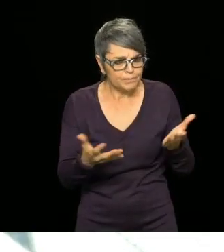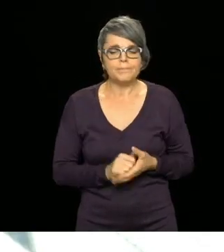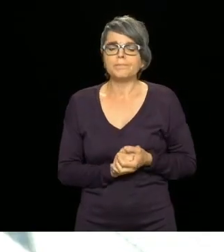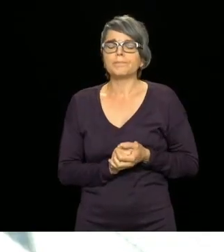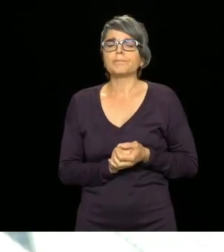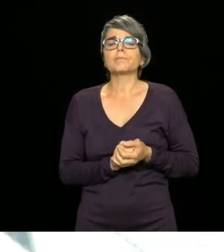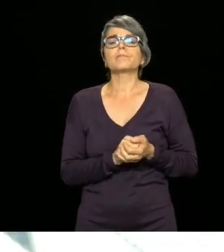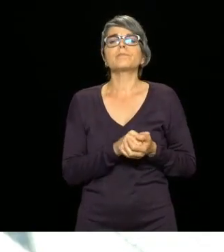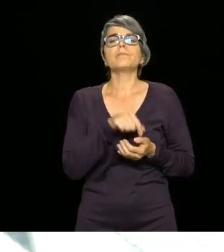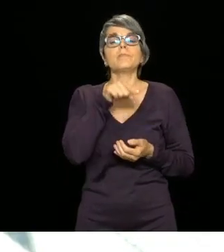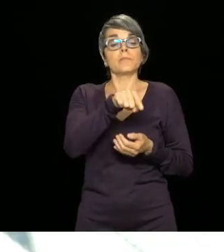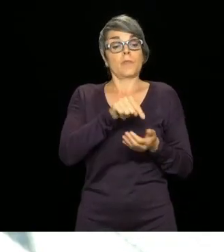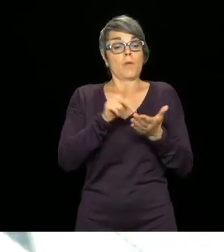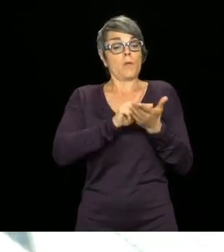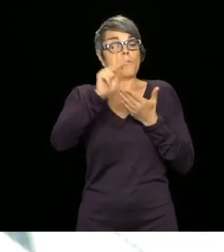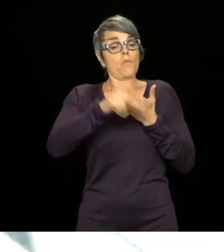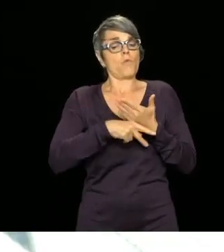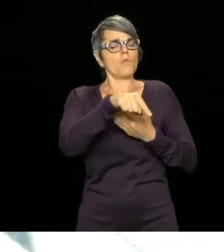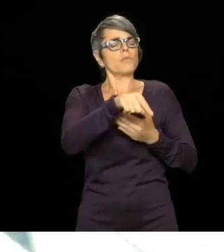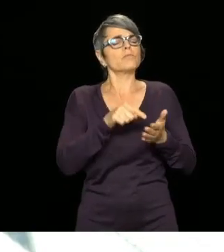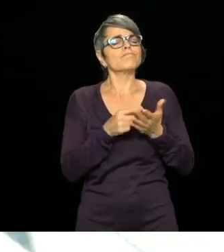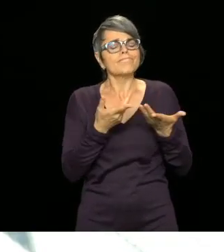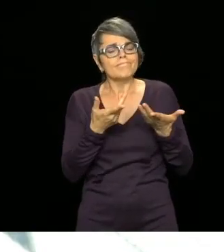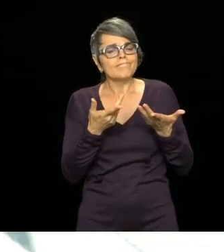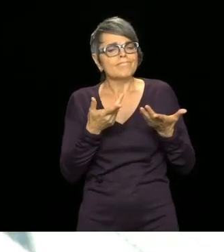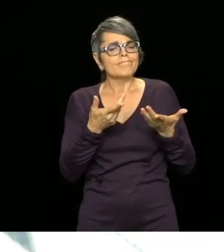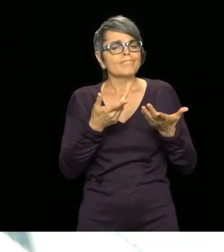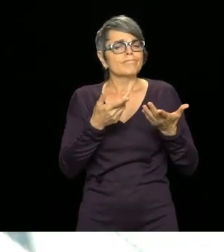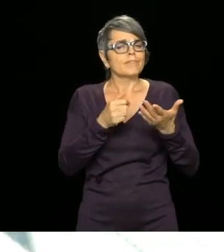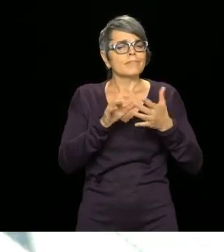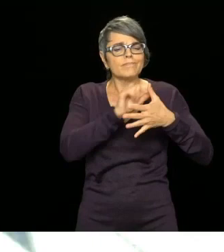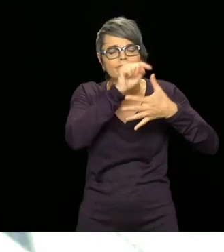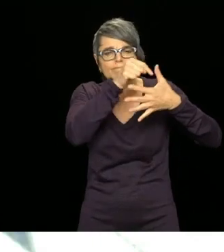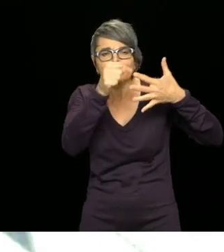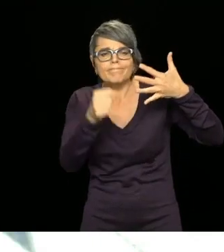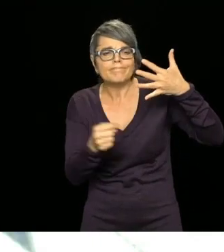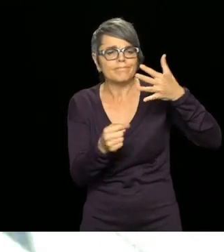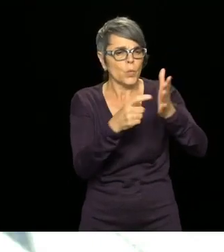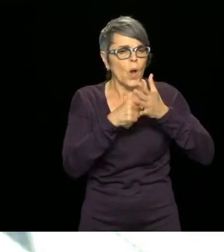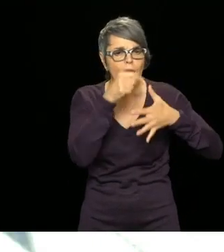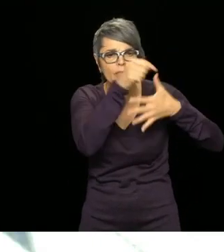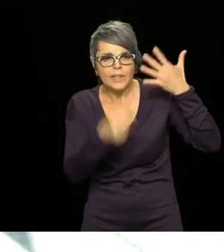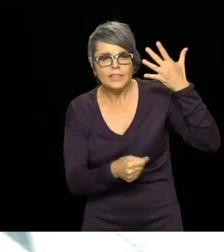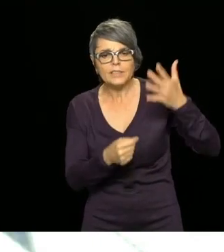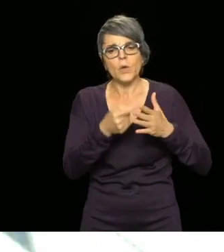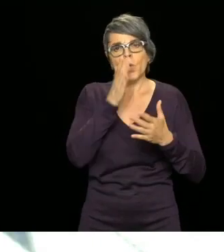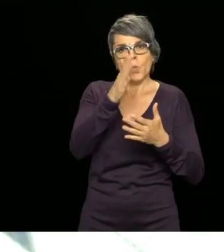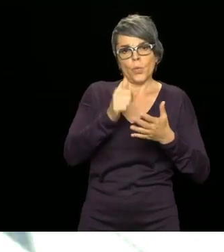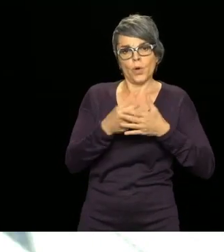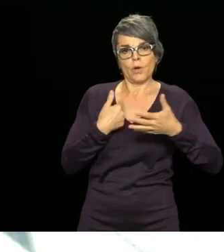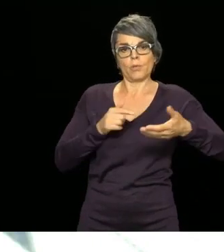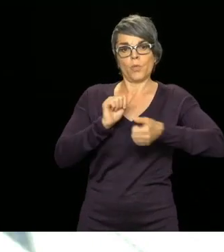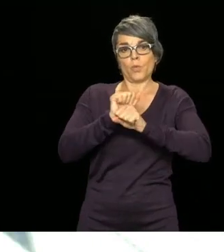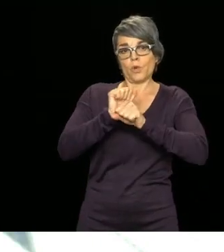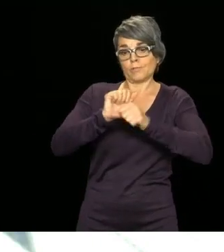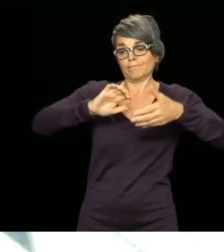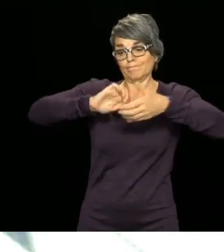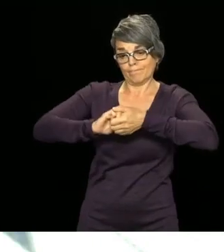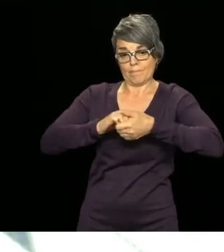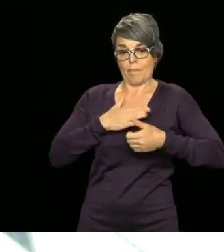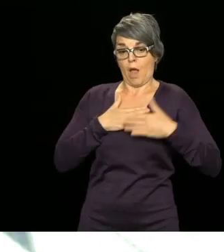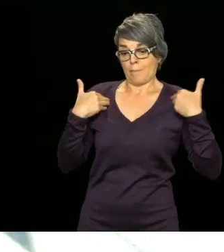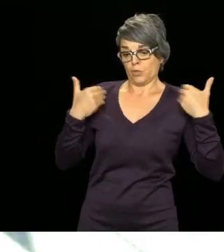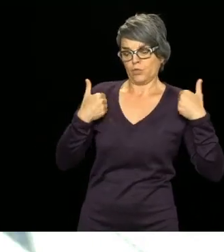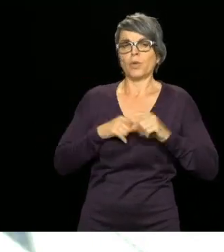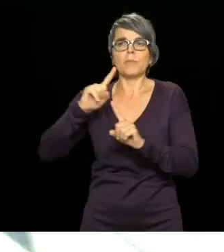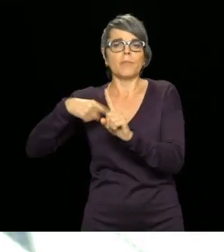will be developed in consultation with my ministry and with EVA BC. It will be designed to have flexibility to meet the